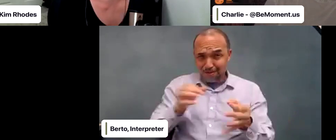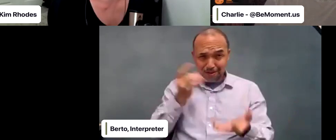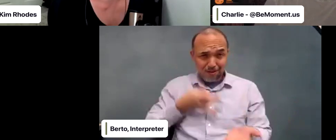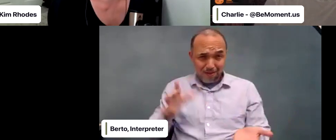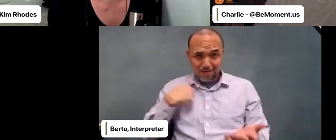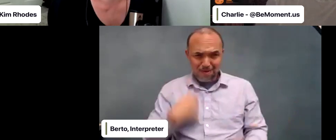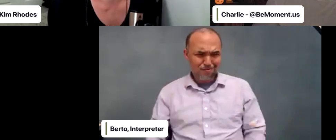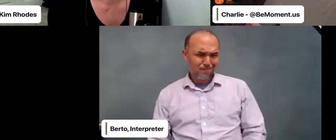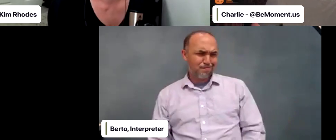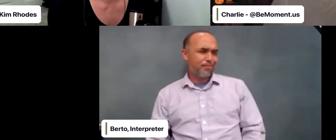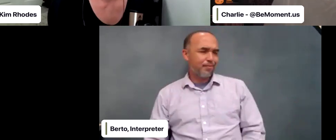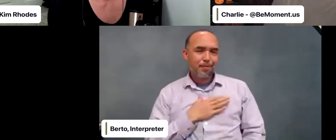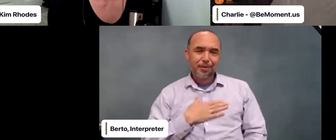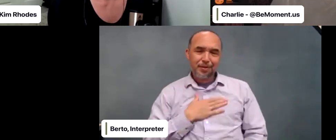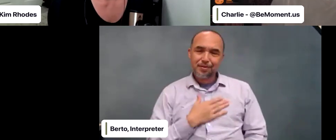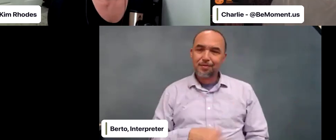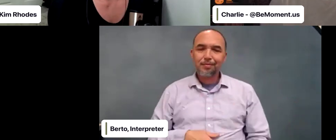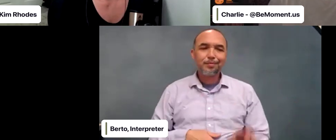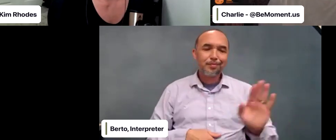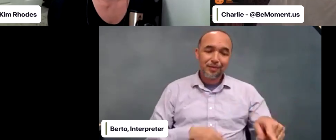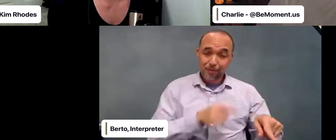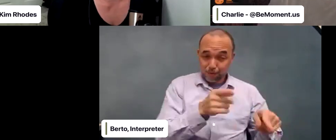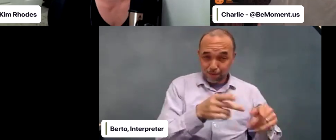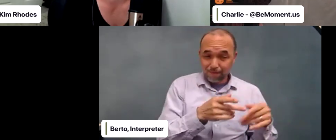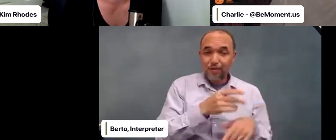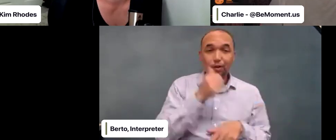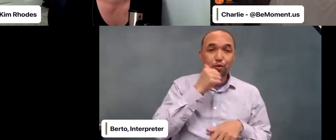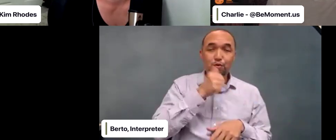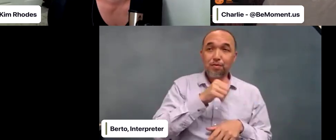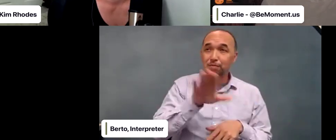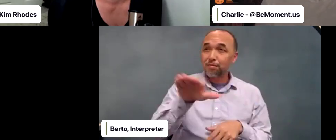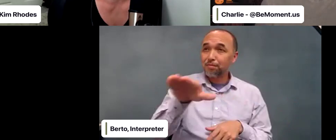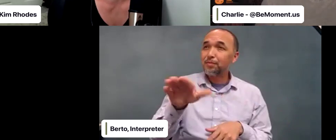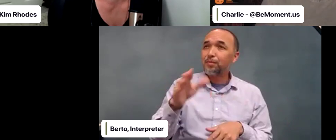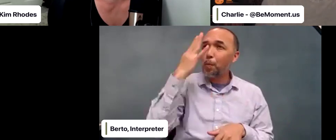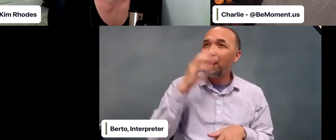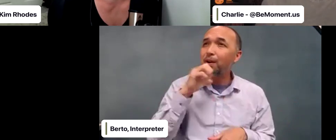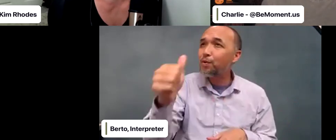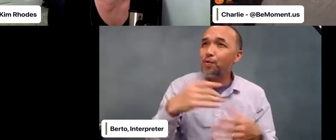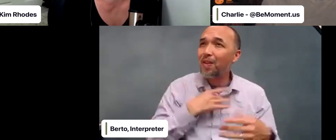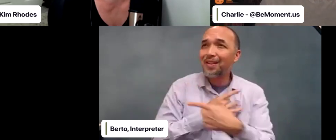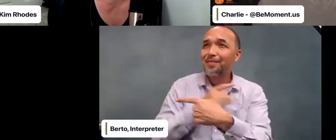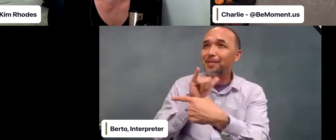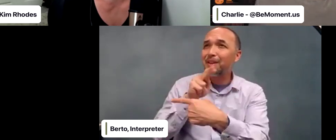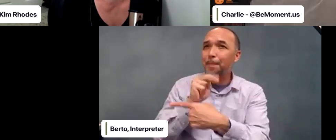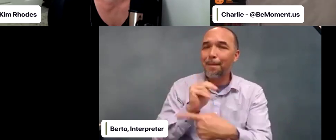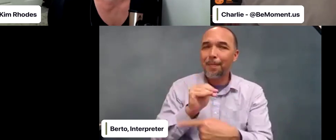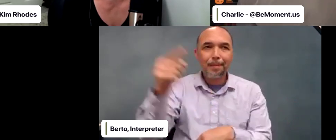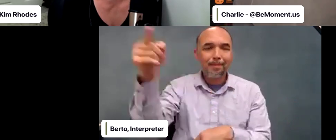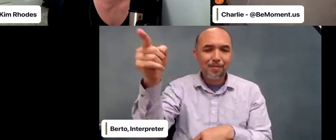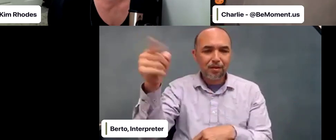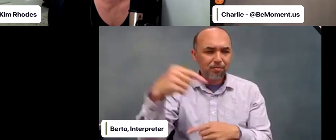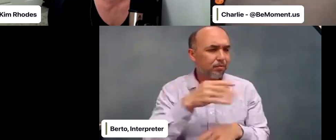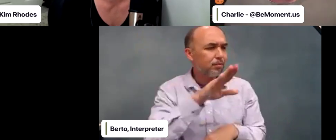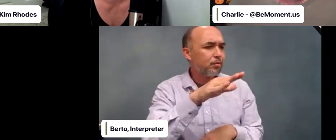why don't you like Kim? And DJ said, she won't let me in. I was still like, in where?